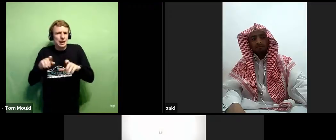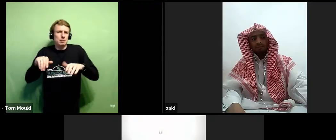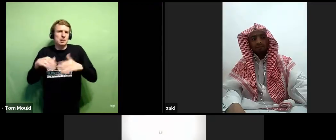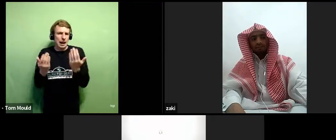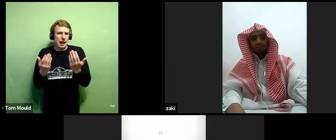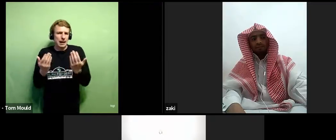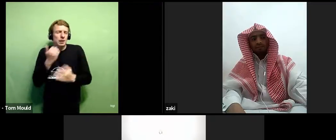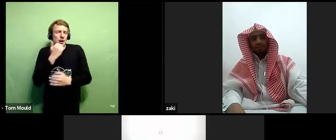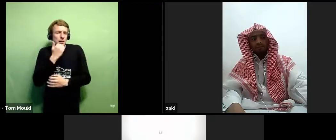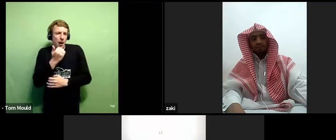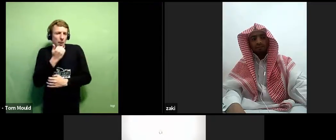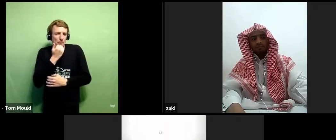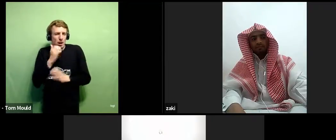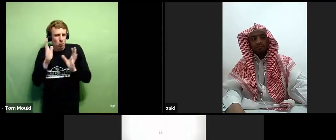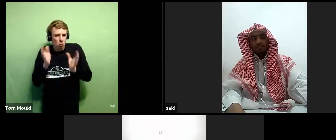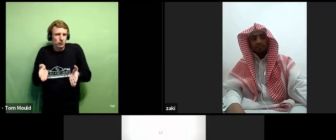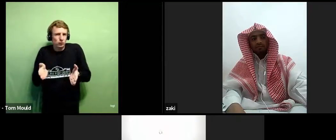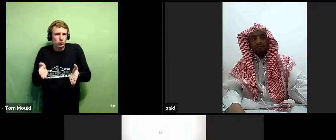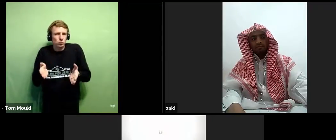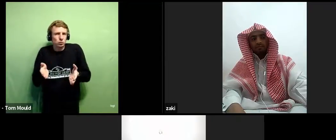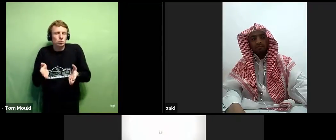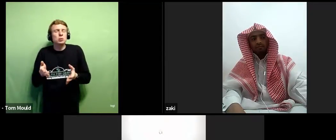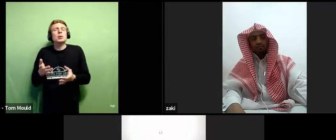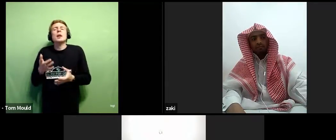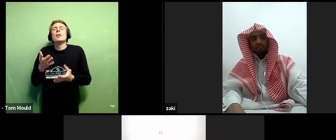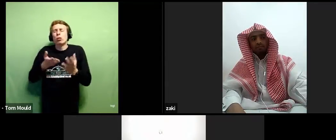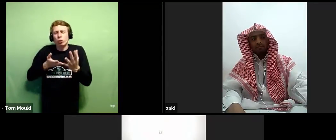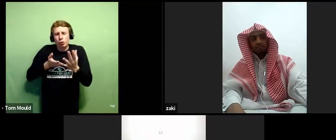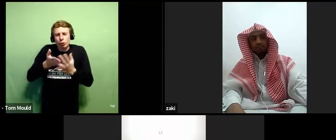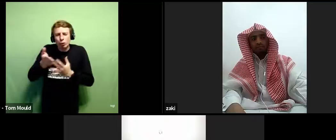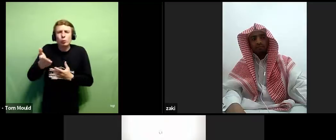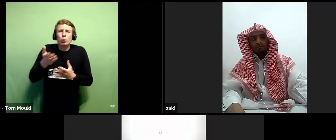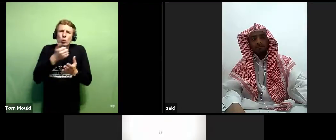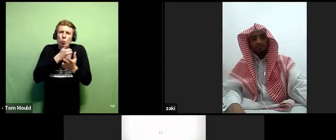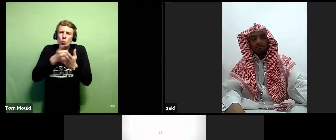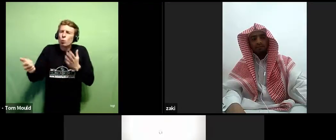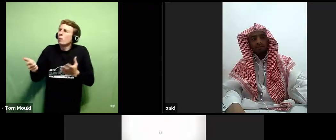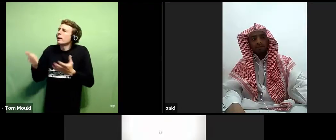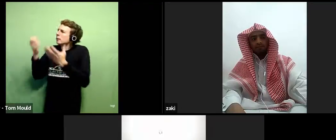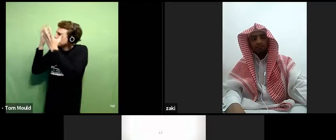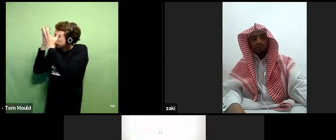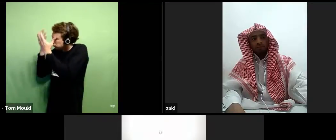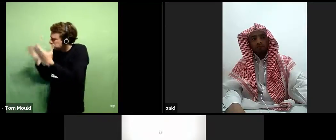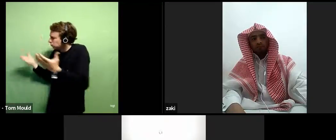Allah for having guided you, so that you may be grateful to Him.